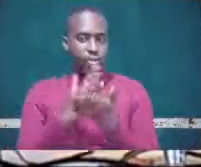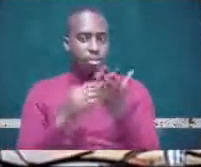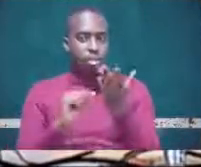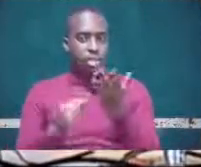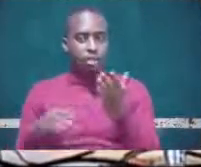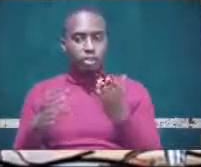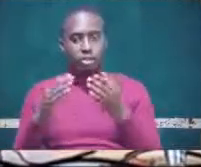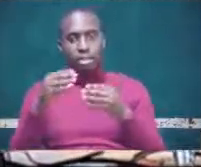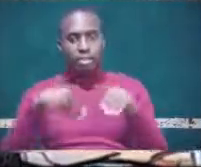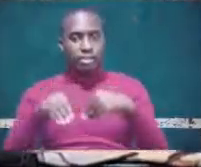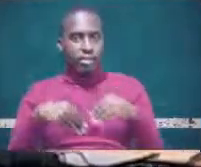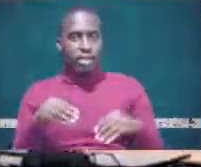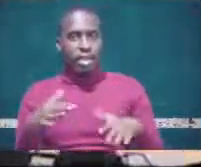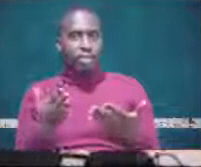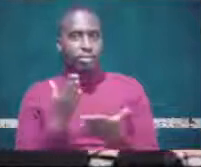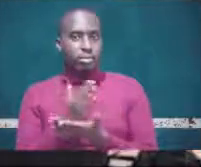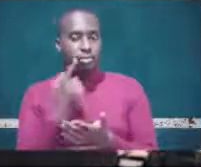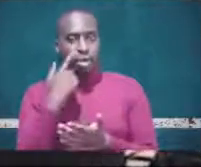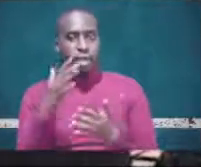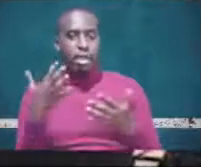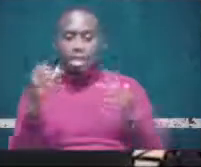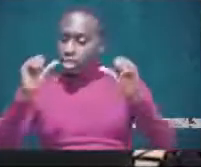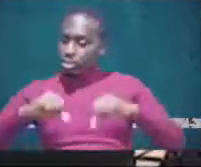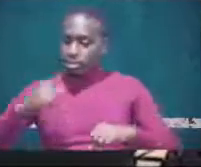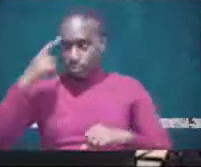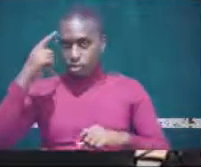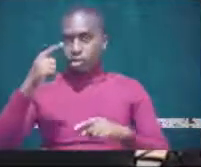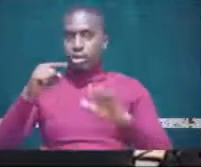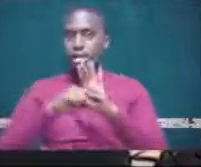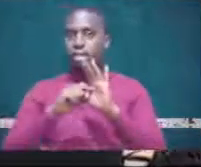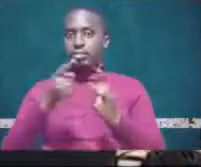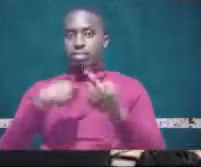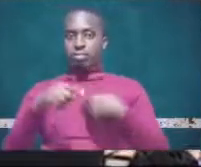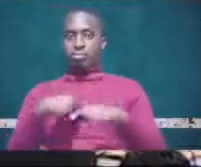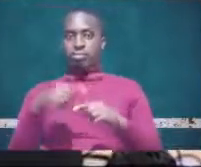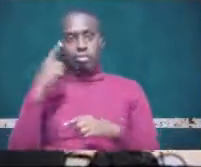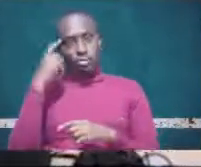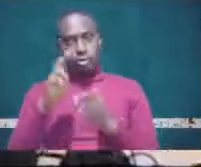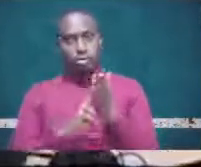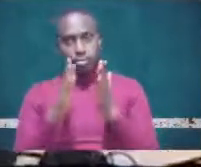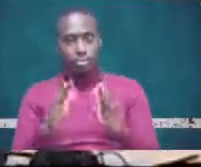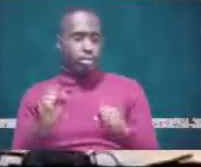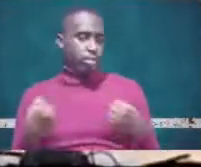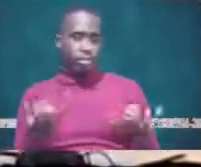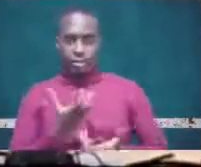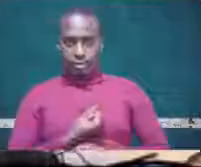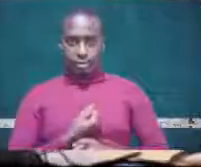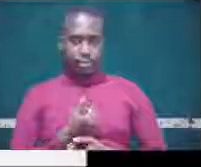technological devices, will it impact the health of the users negatively? So it shouldn't. Then we